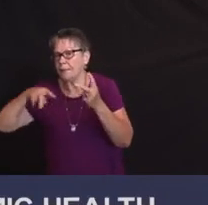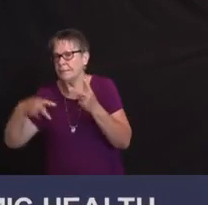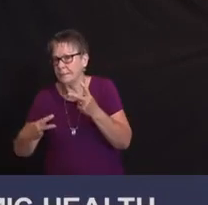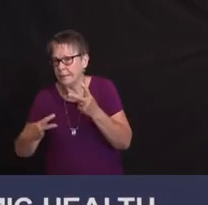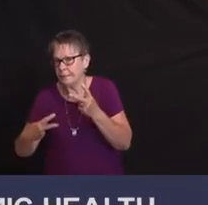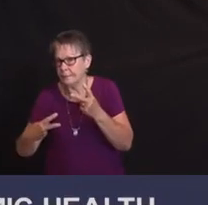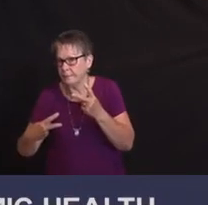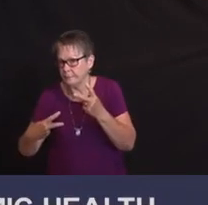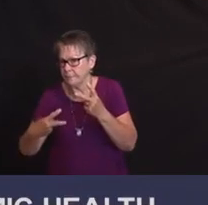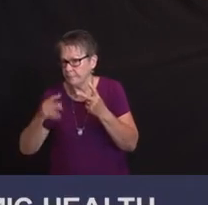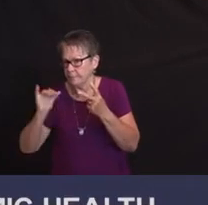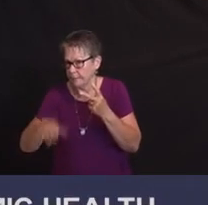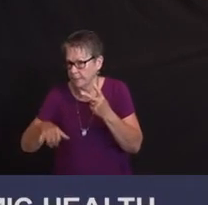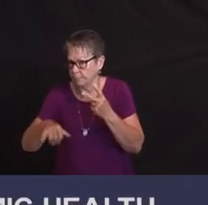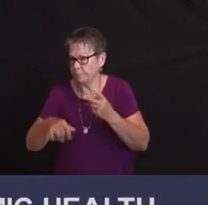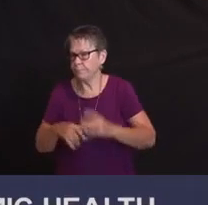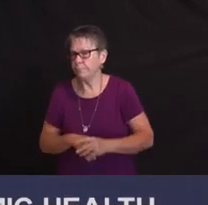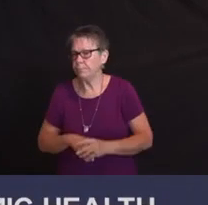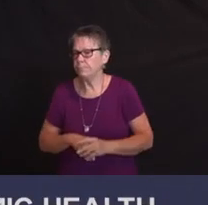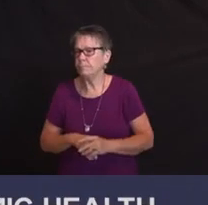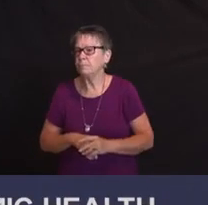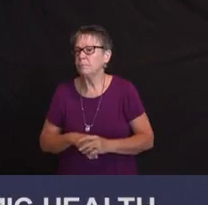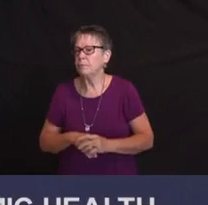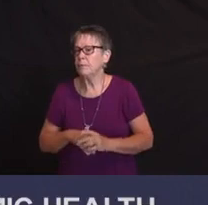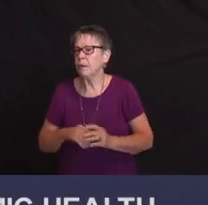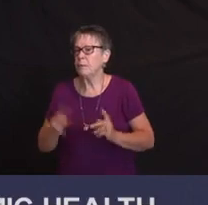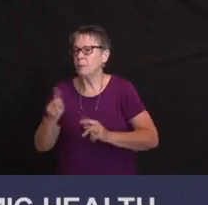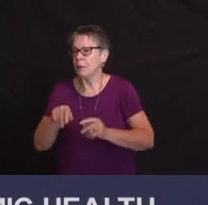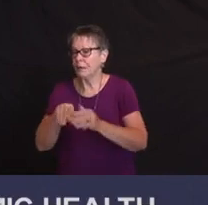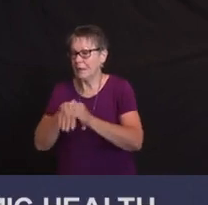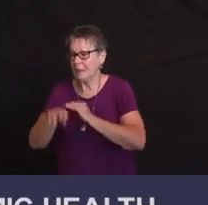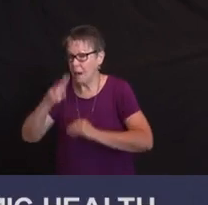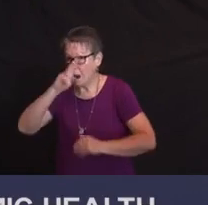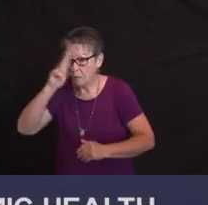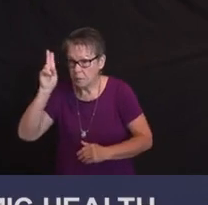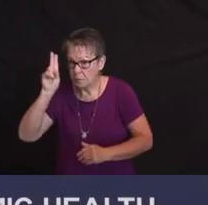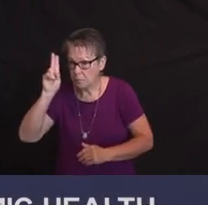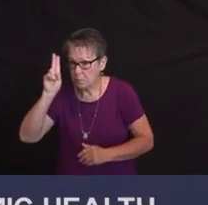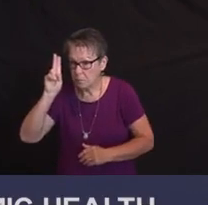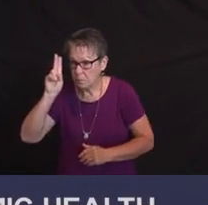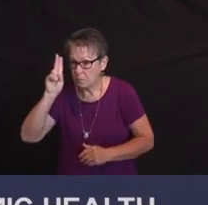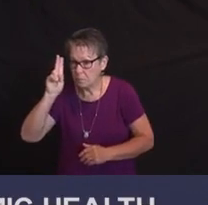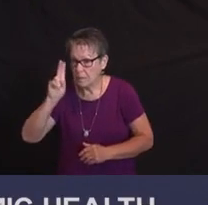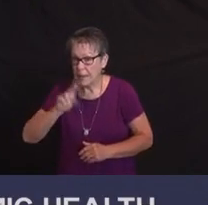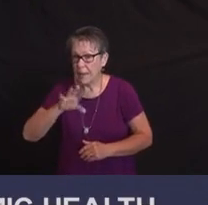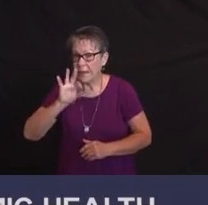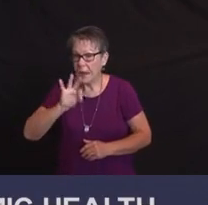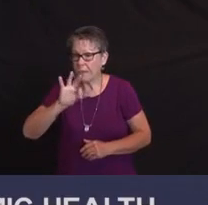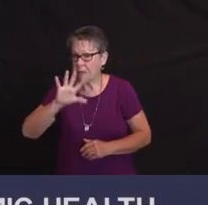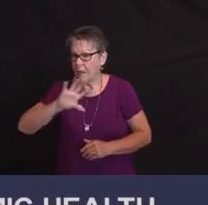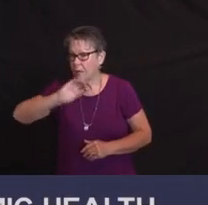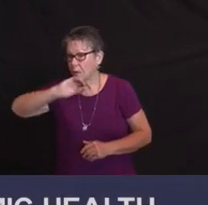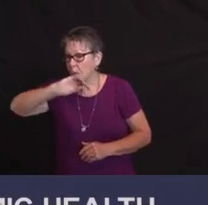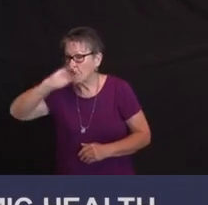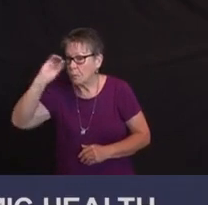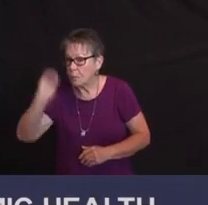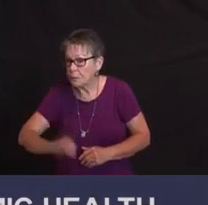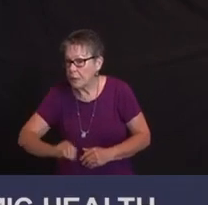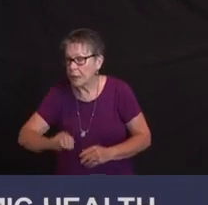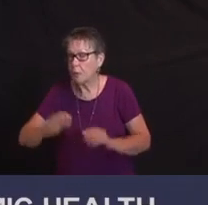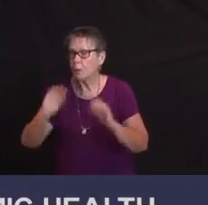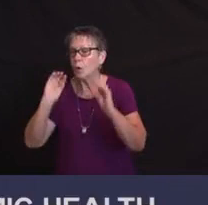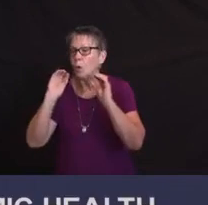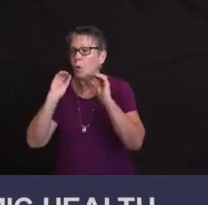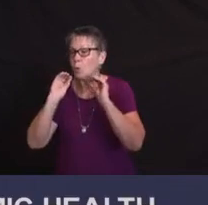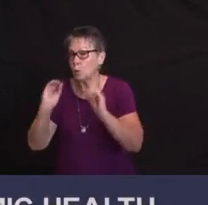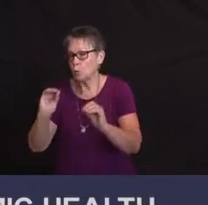think the numbers on hospitalizations are in the 95% range versus the longer look, including, by the